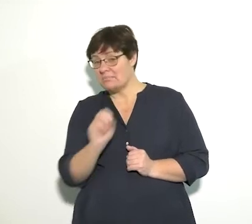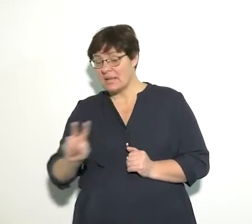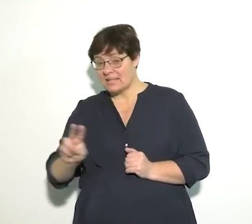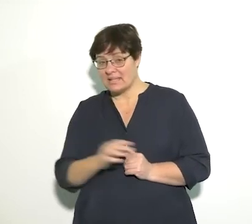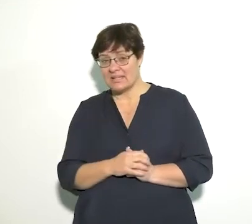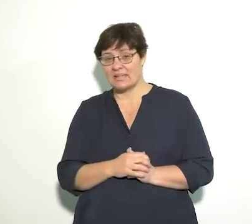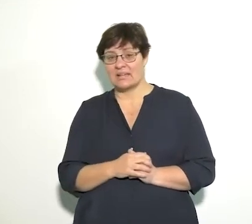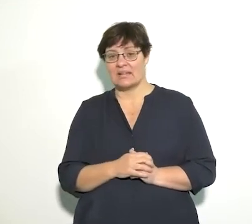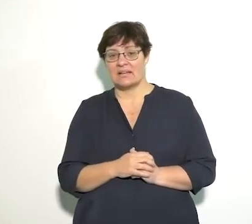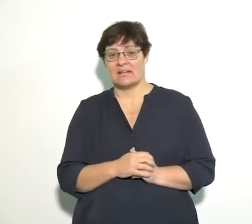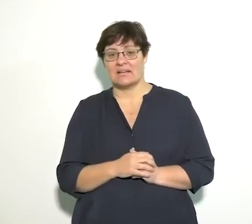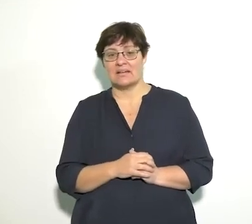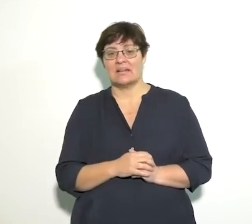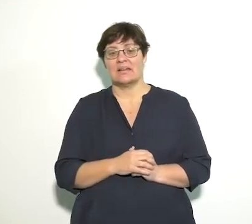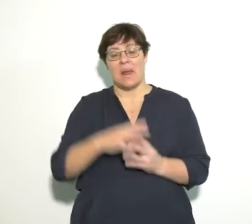split diagram,